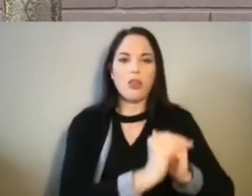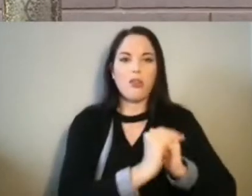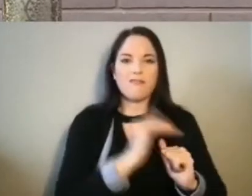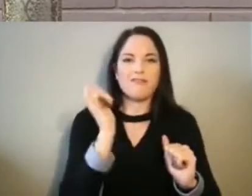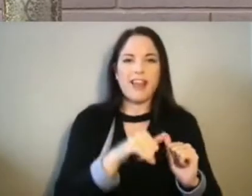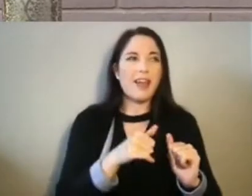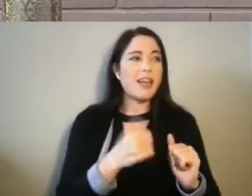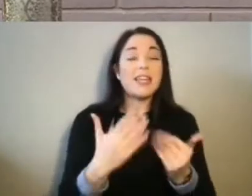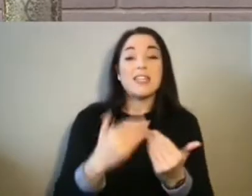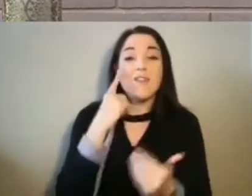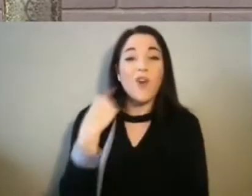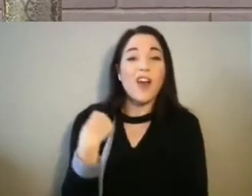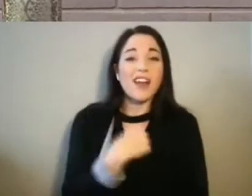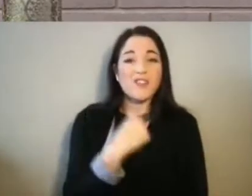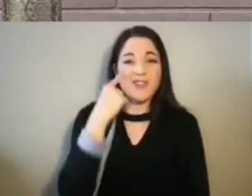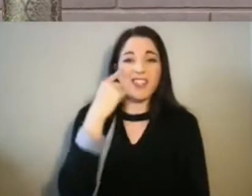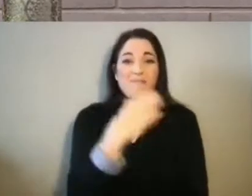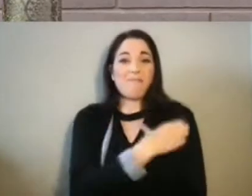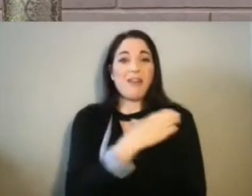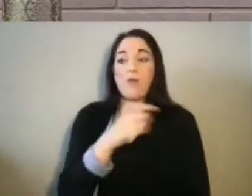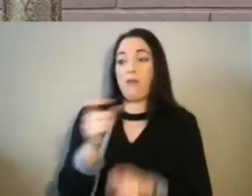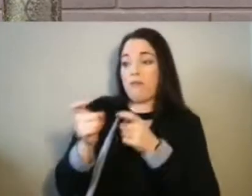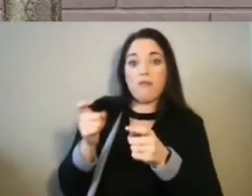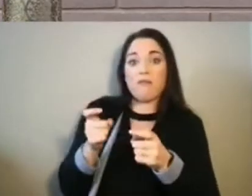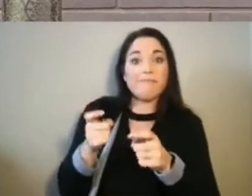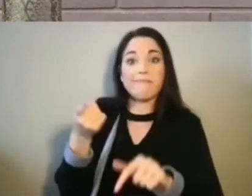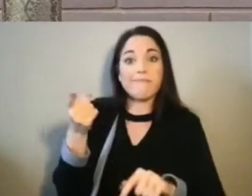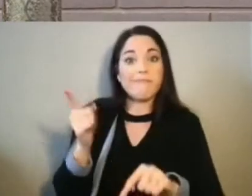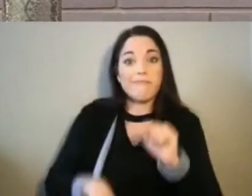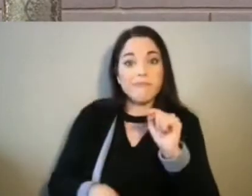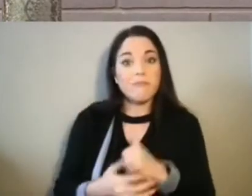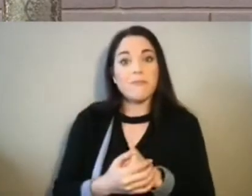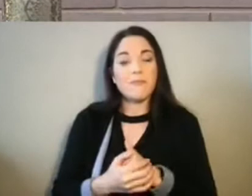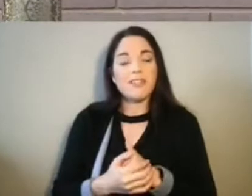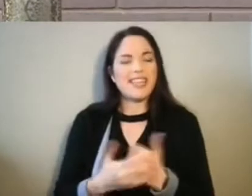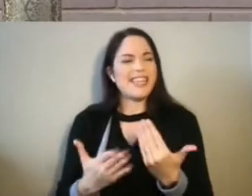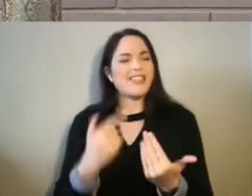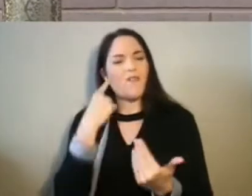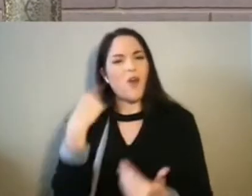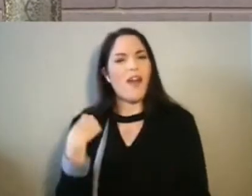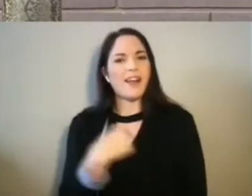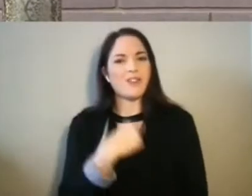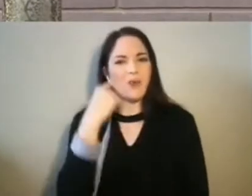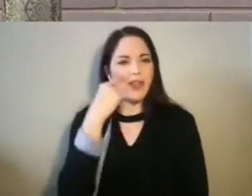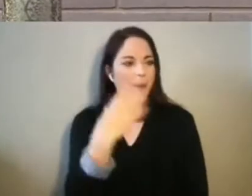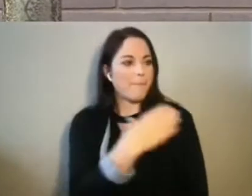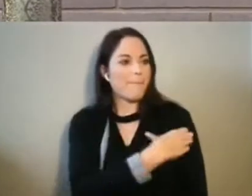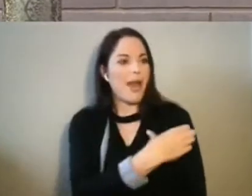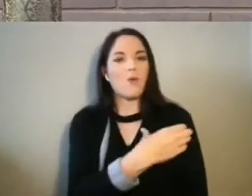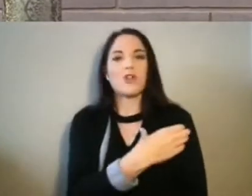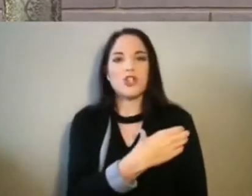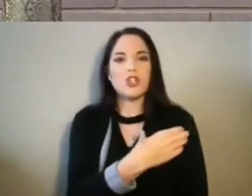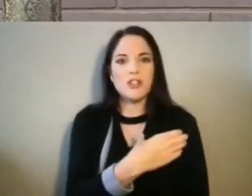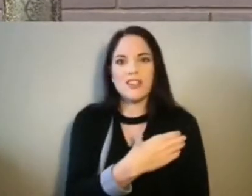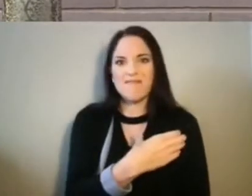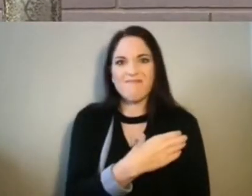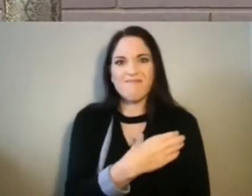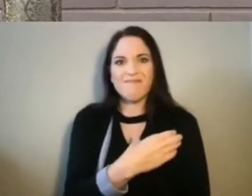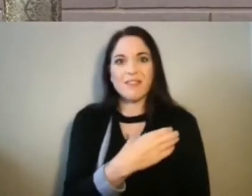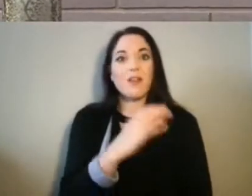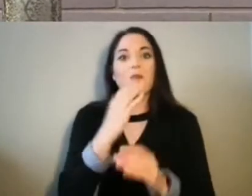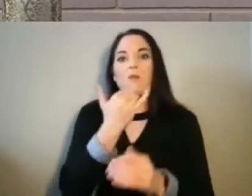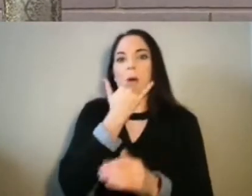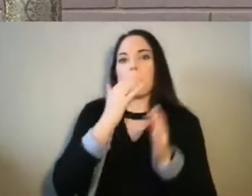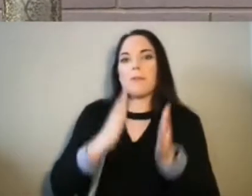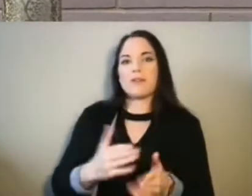Rome ultimately collapsed, as will all empires without compassion and